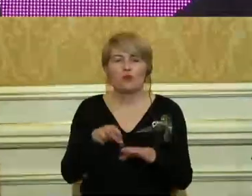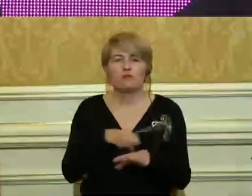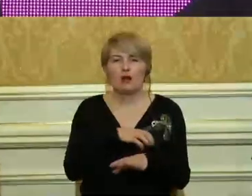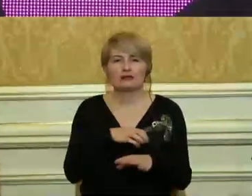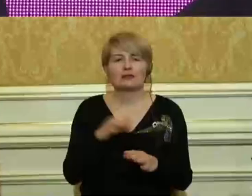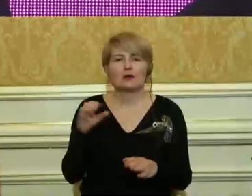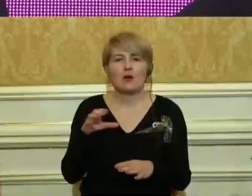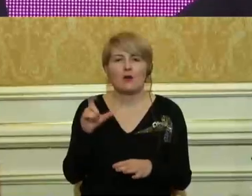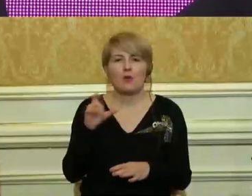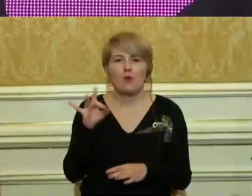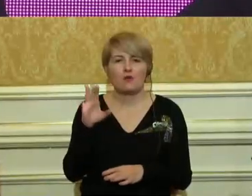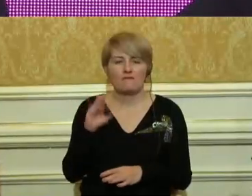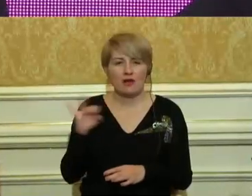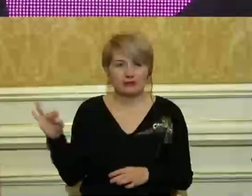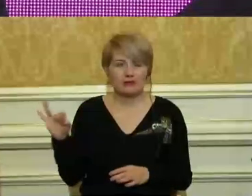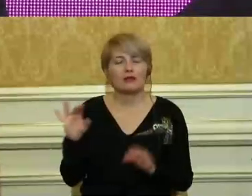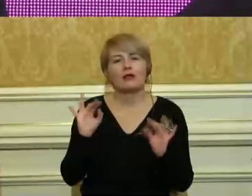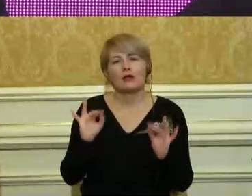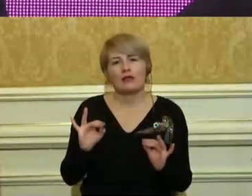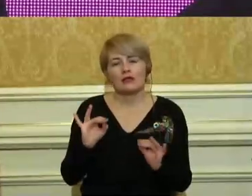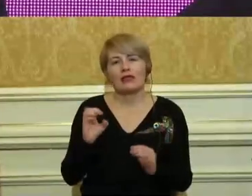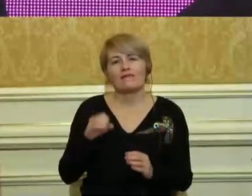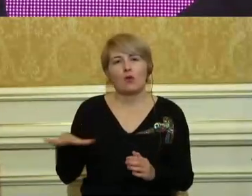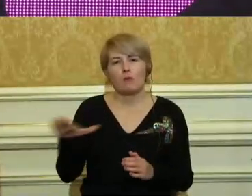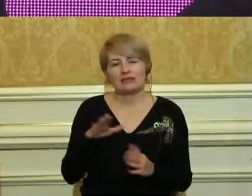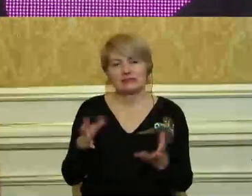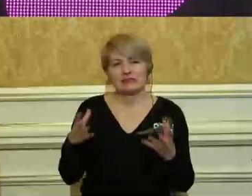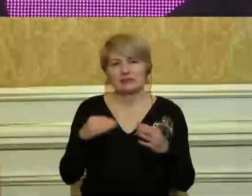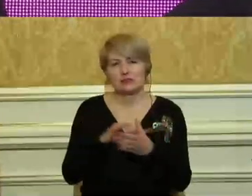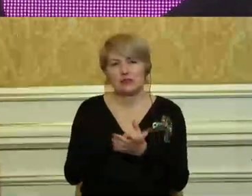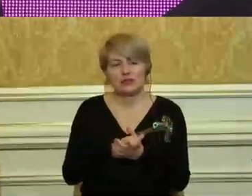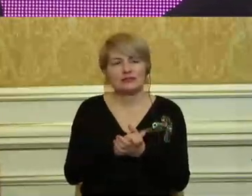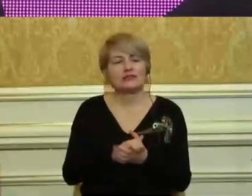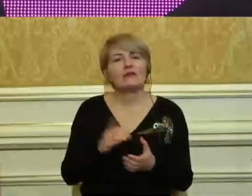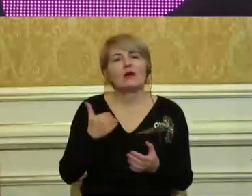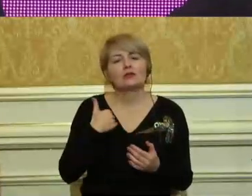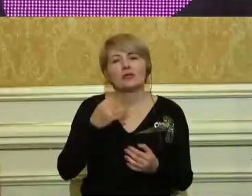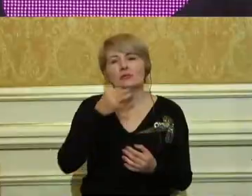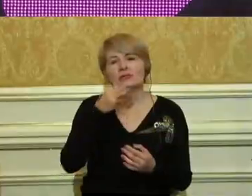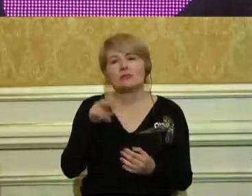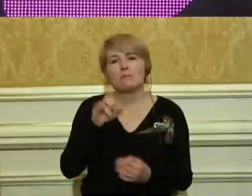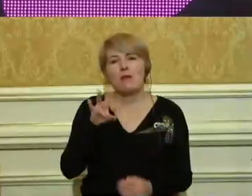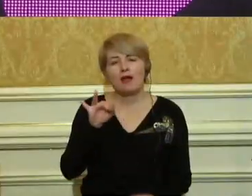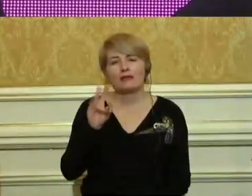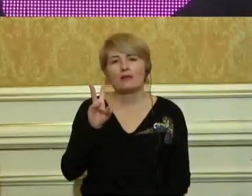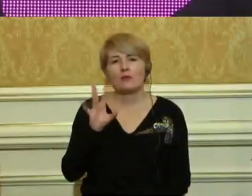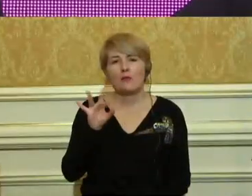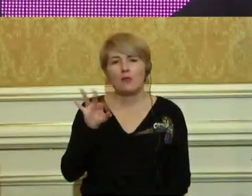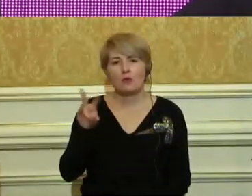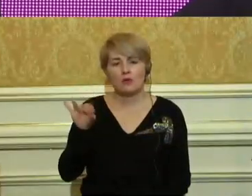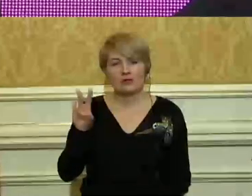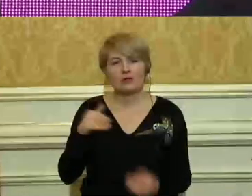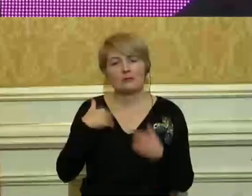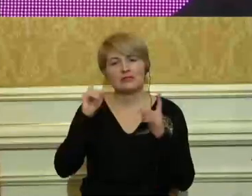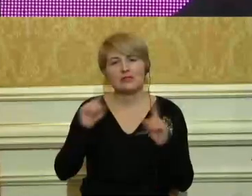acting leader of SDP Croatia Women's Women and Vice President of PES Women. Mrs. Karolina, could